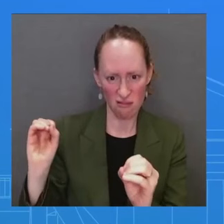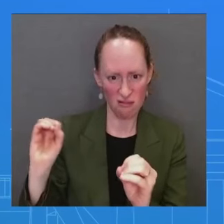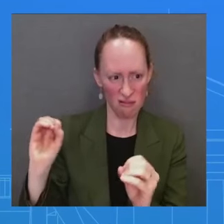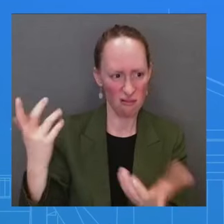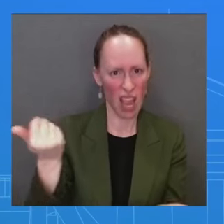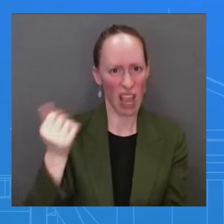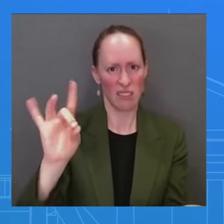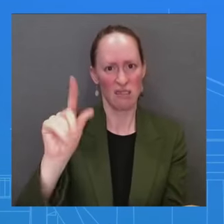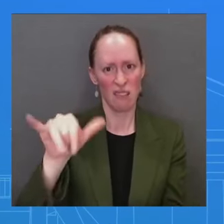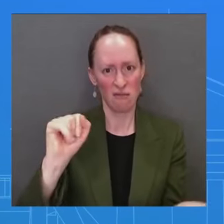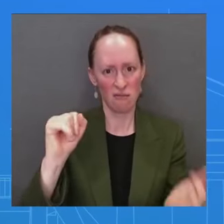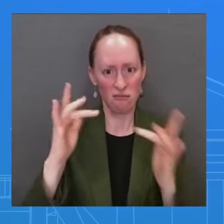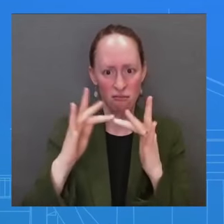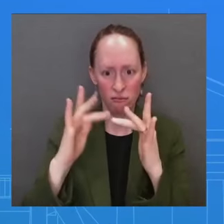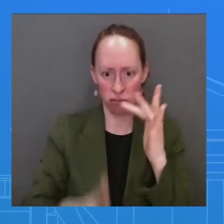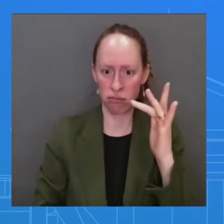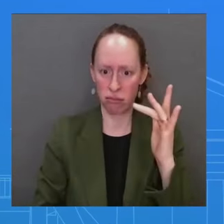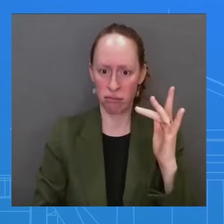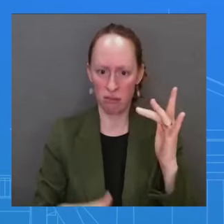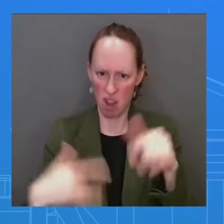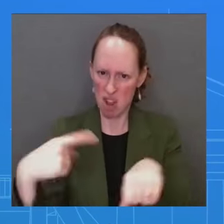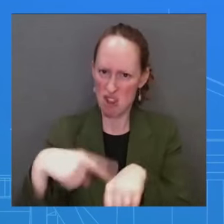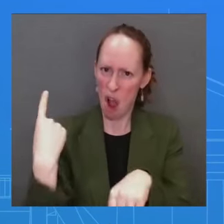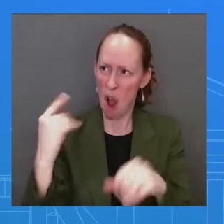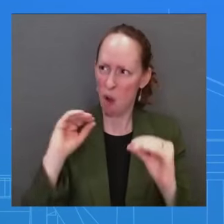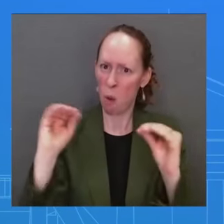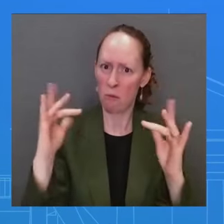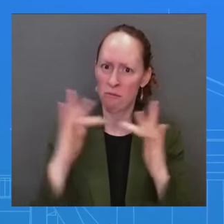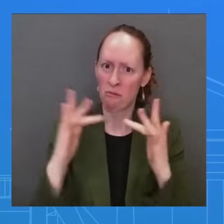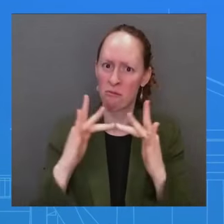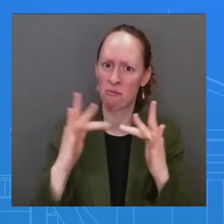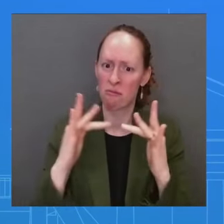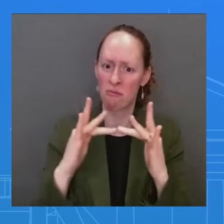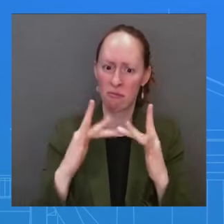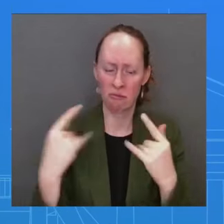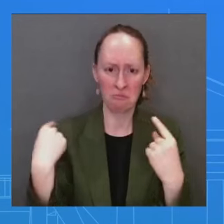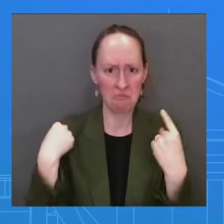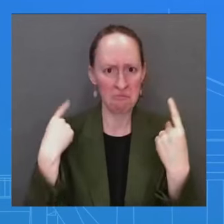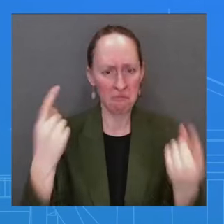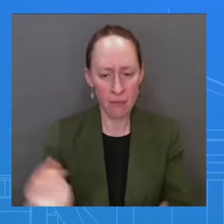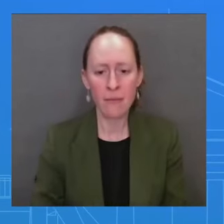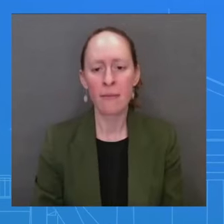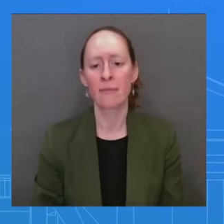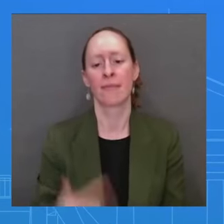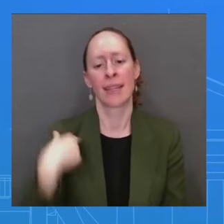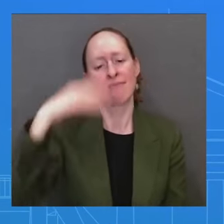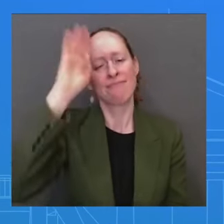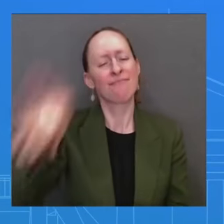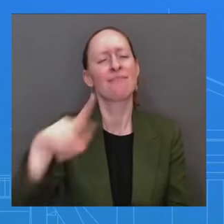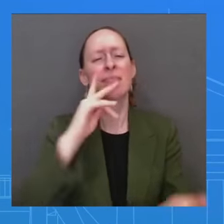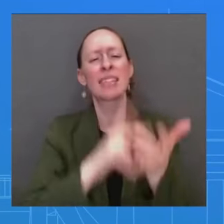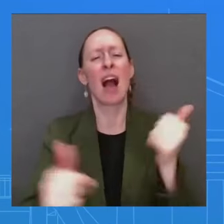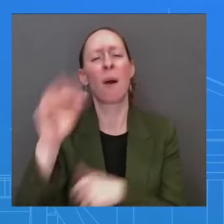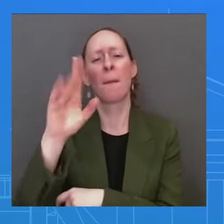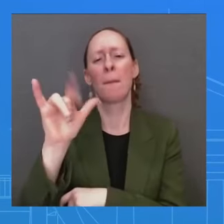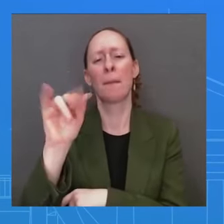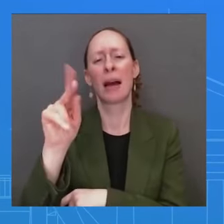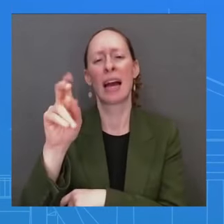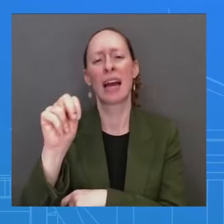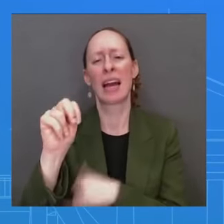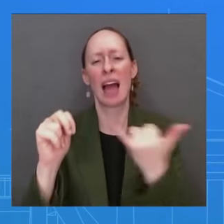without speaking since the beginning of the war. I understand Secretary Blinken is in the region and has been, but if they haven't spoken for 18